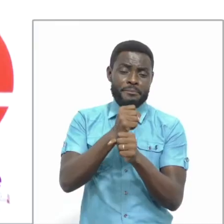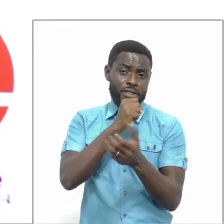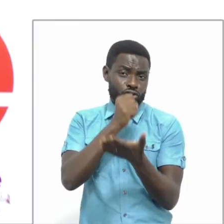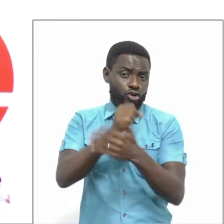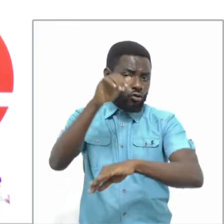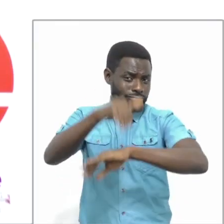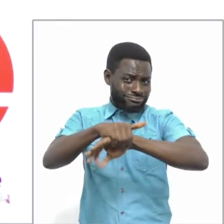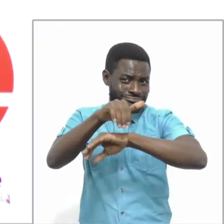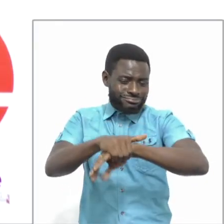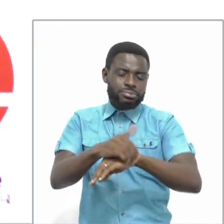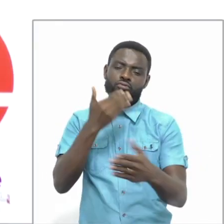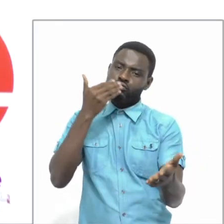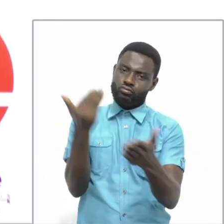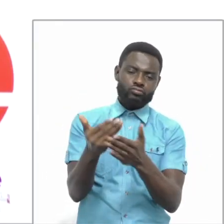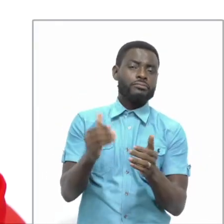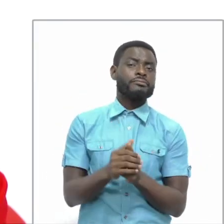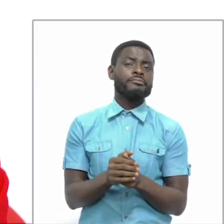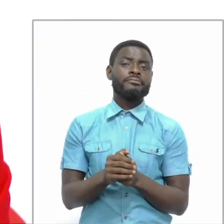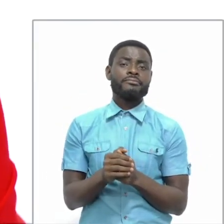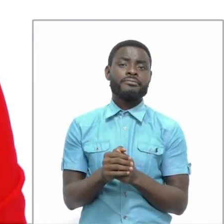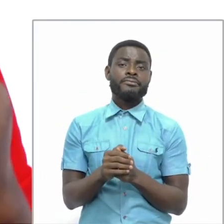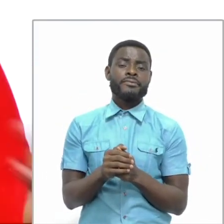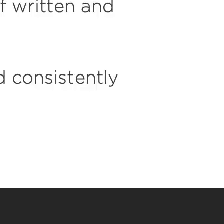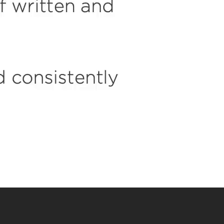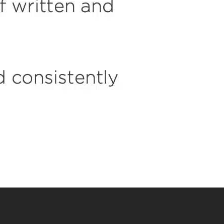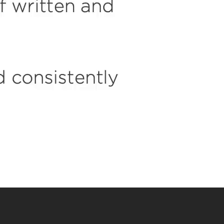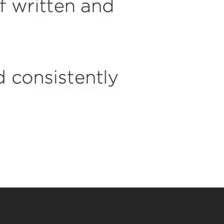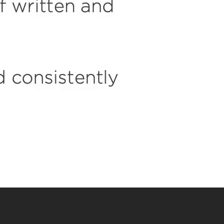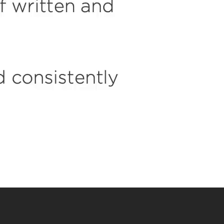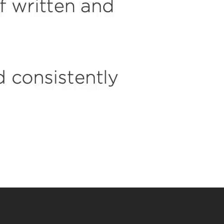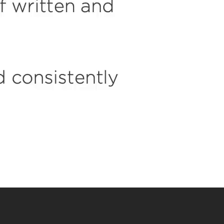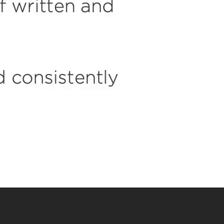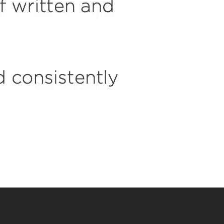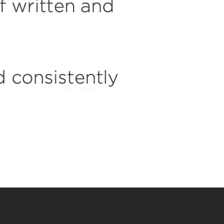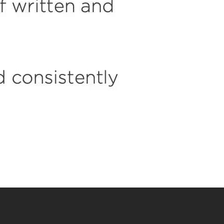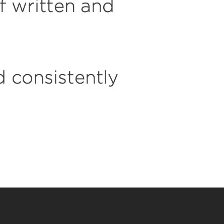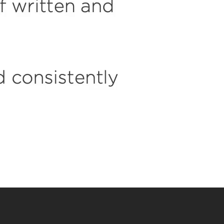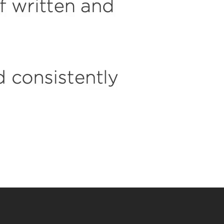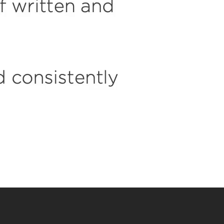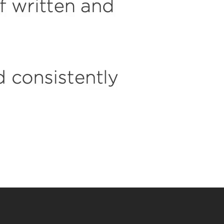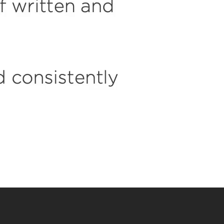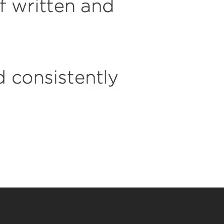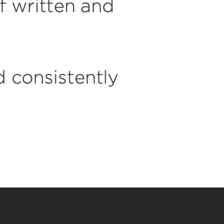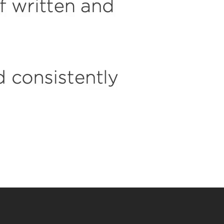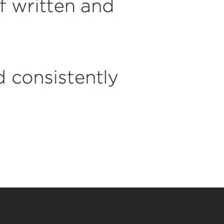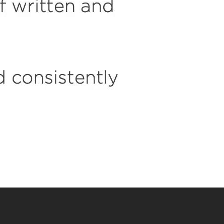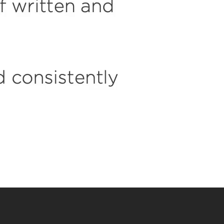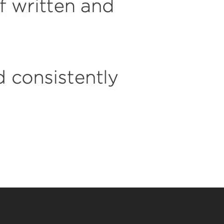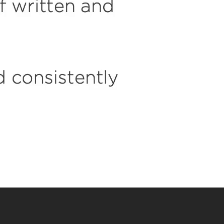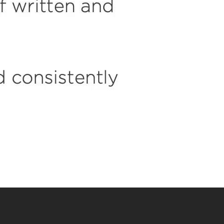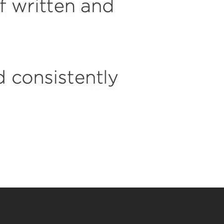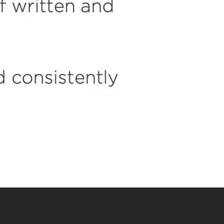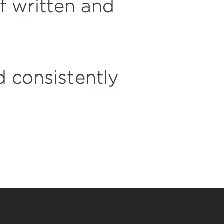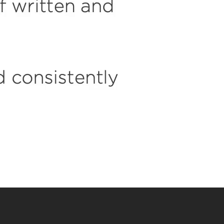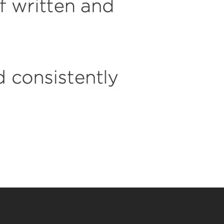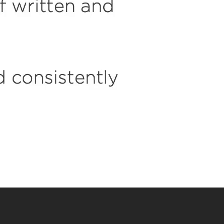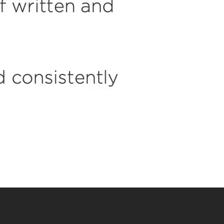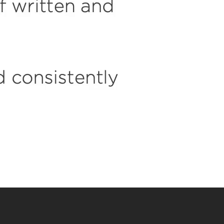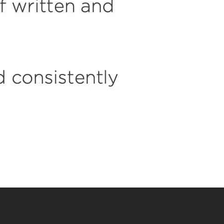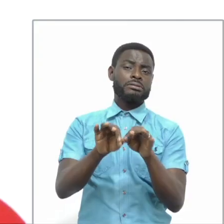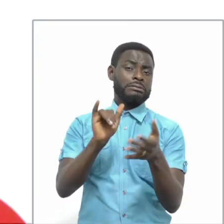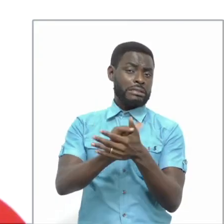subject-verb agreement is great. And then give feedback. Give feedback. It is important this time that